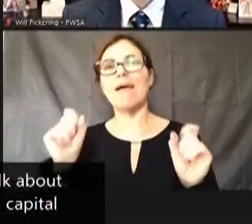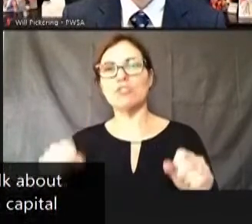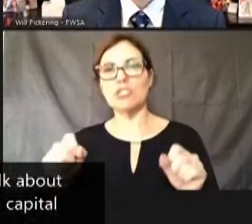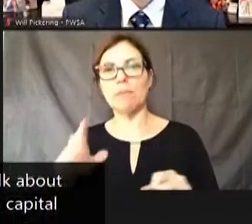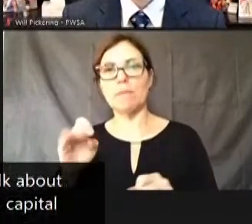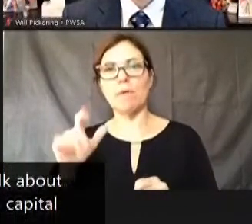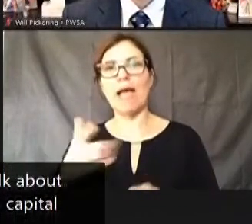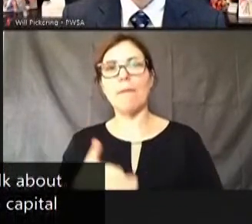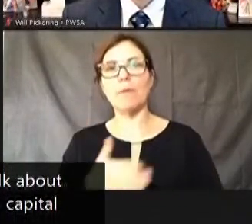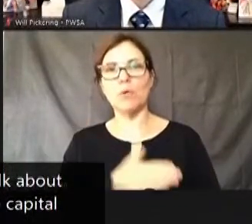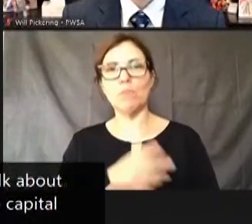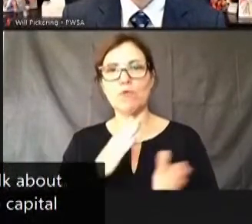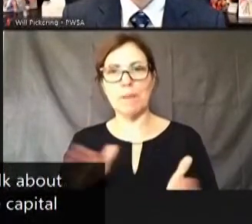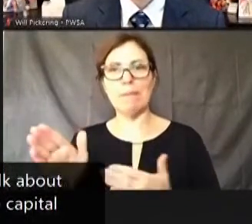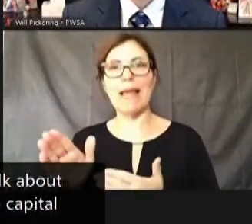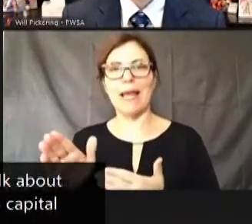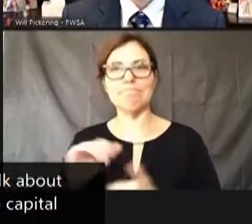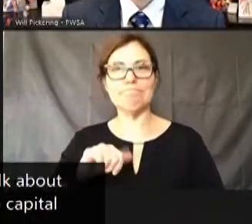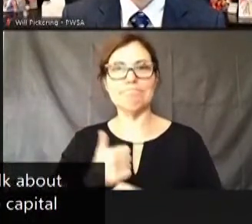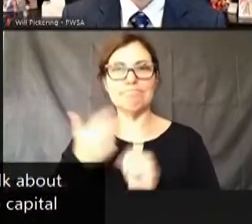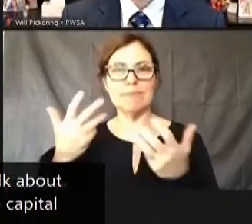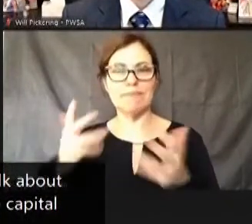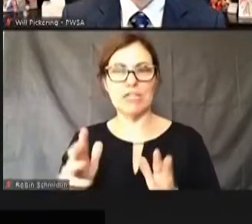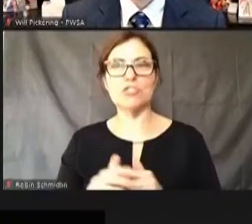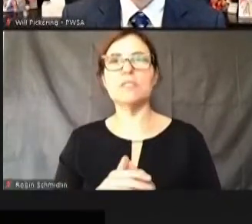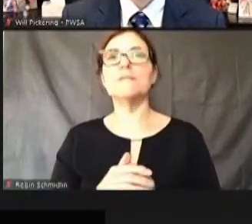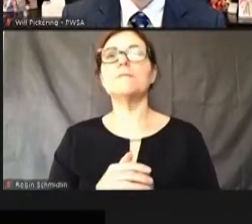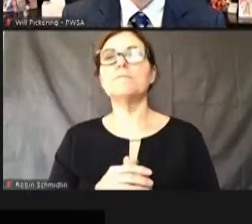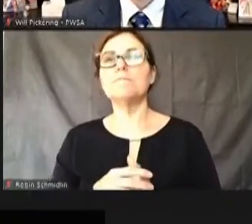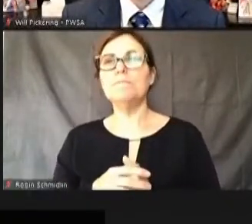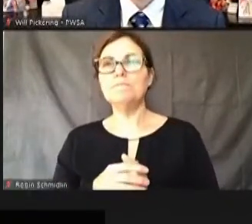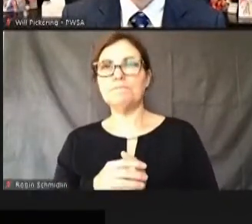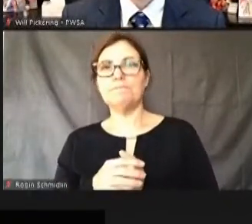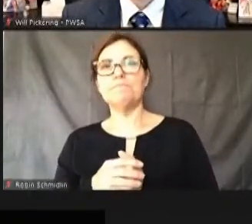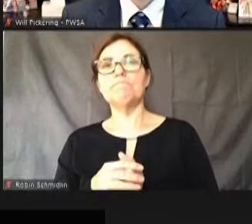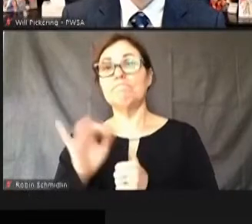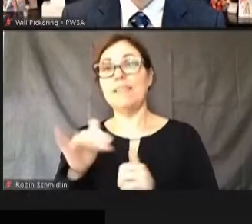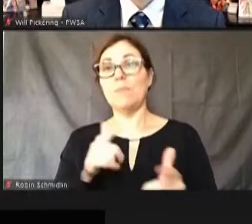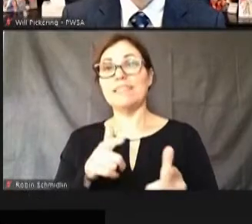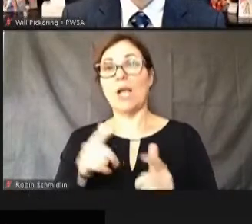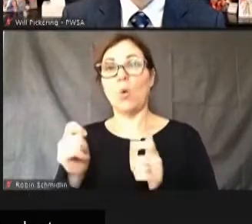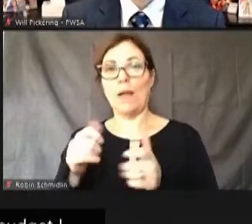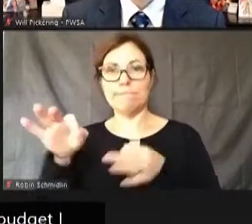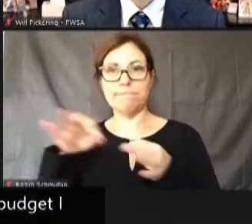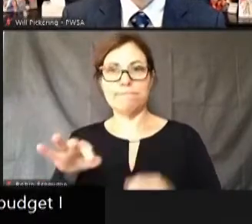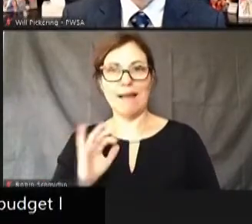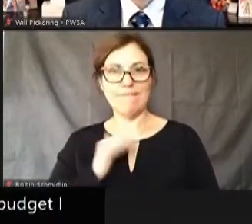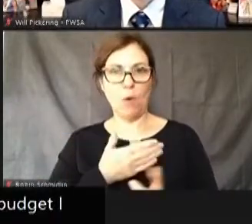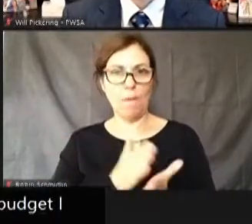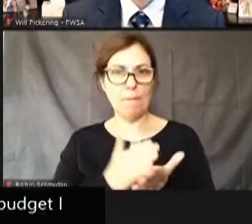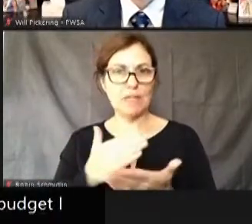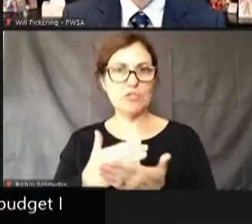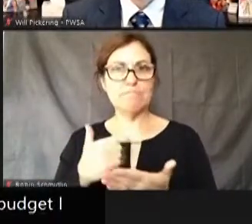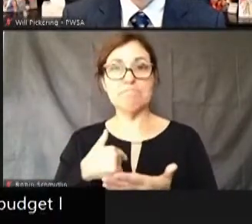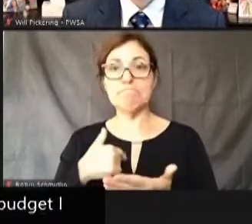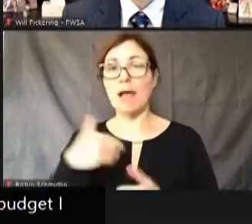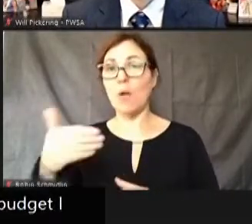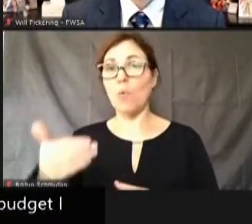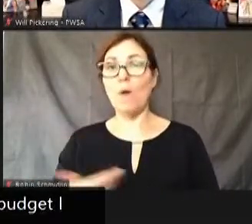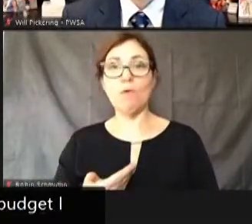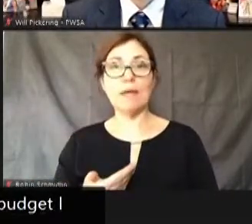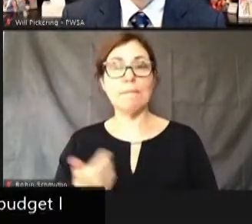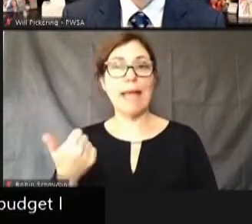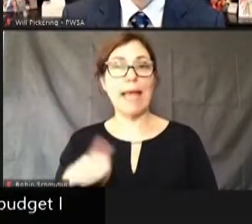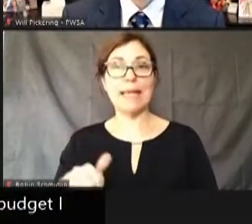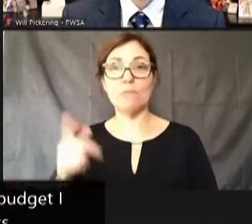in place. And so that was a quick run through of our budget. I welcome any